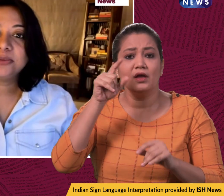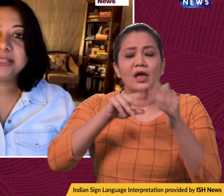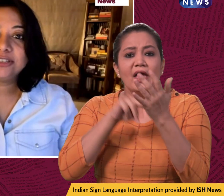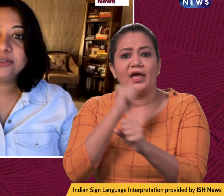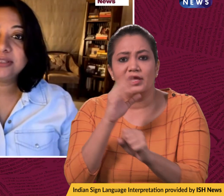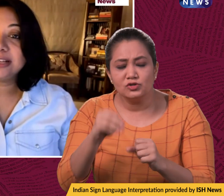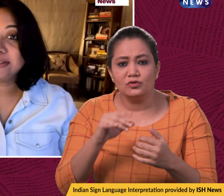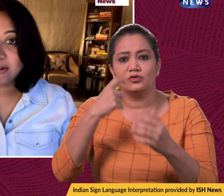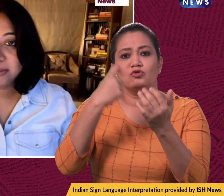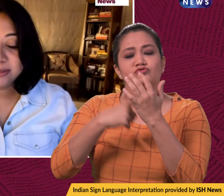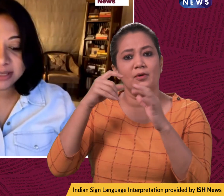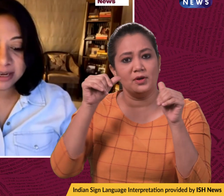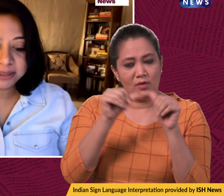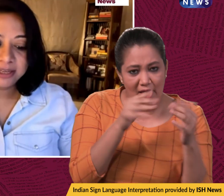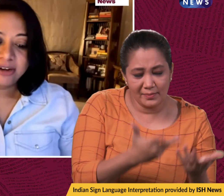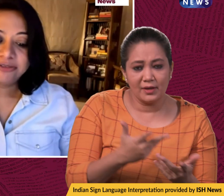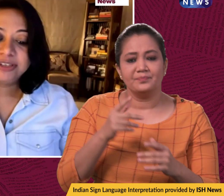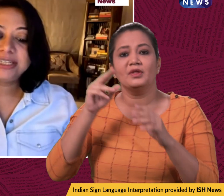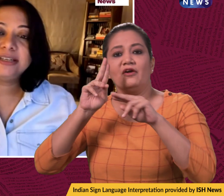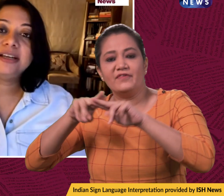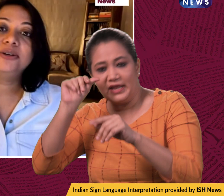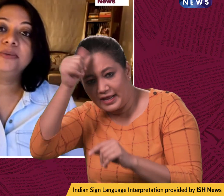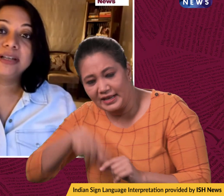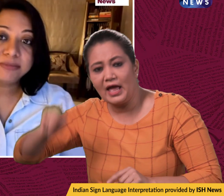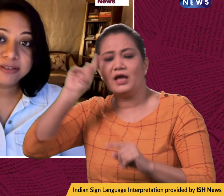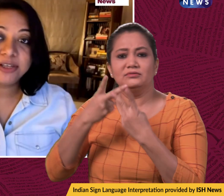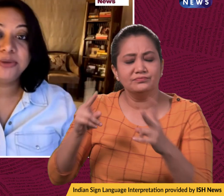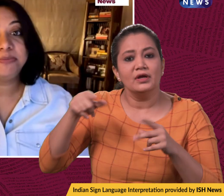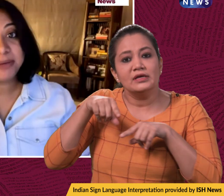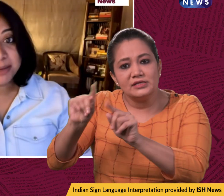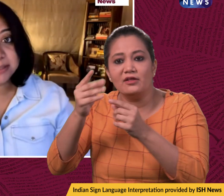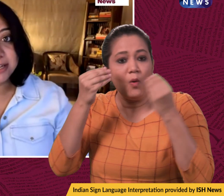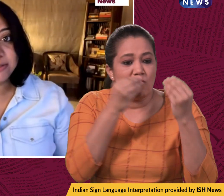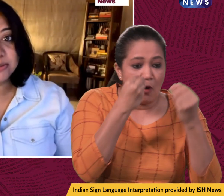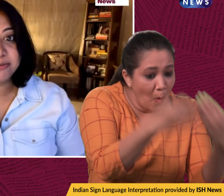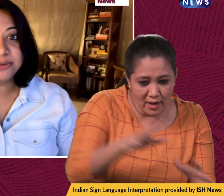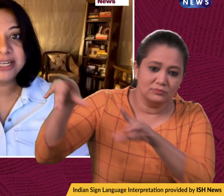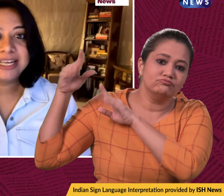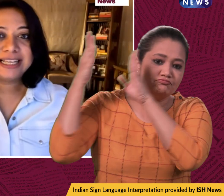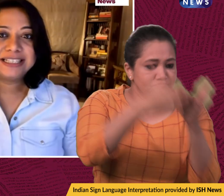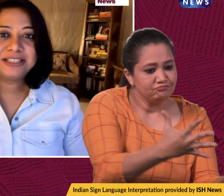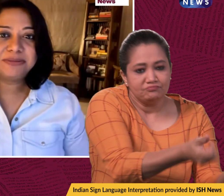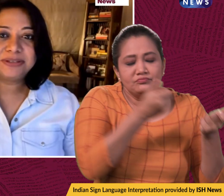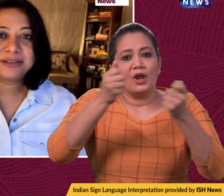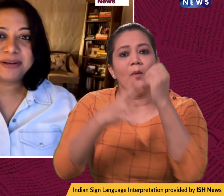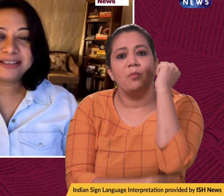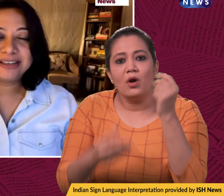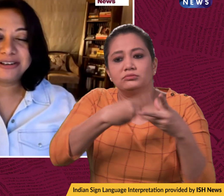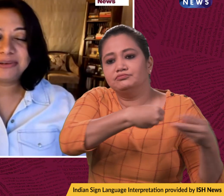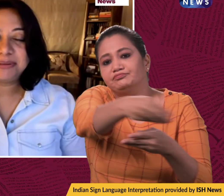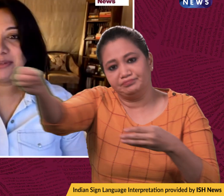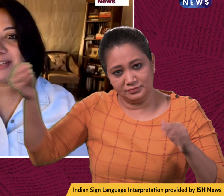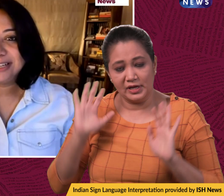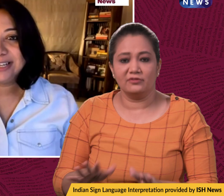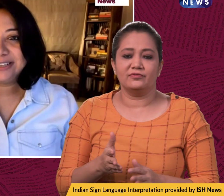can get in touch with NGOs like the Robin Hood Army or Feeding India who would come to the venue, pick up the leftover food and distribute it among